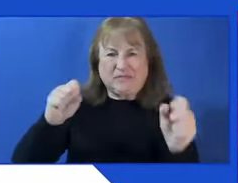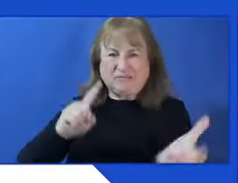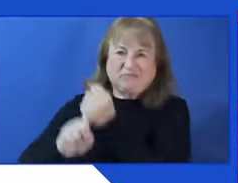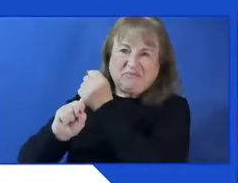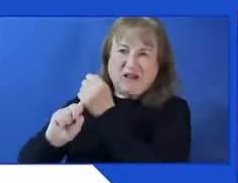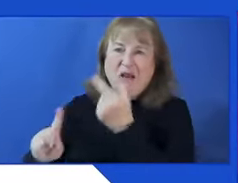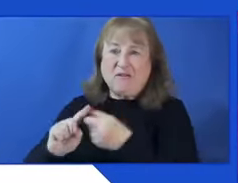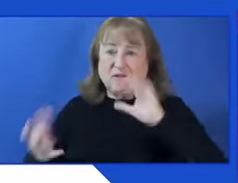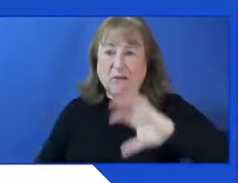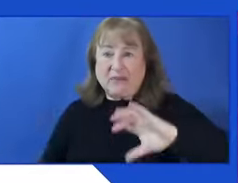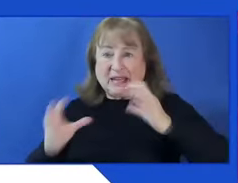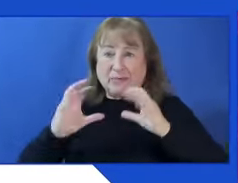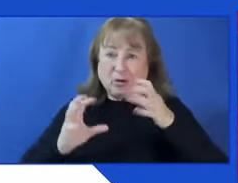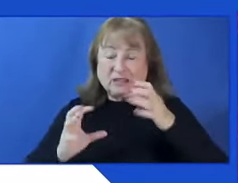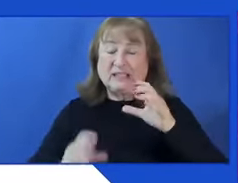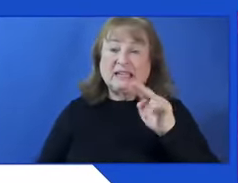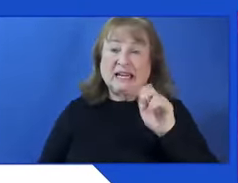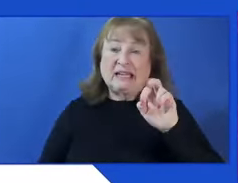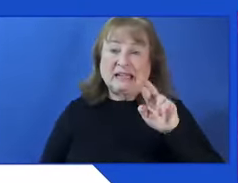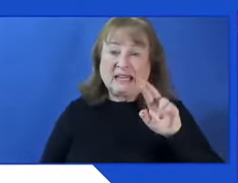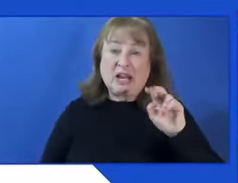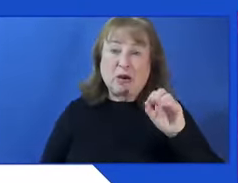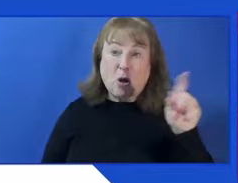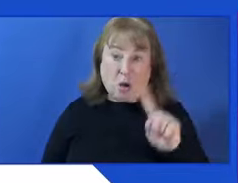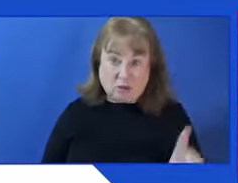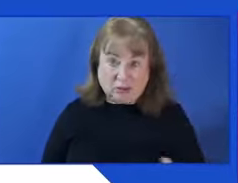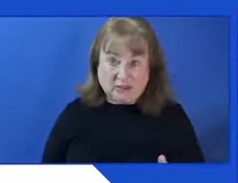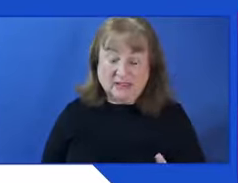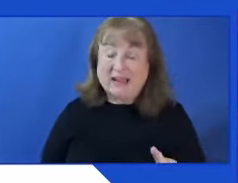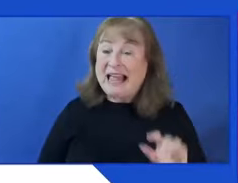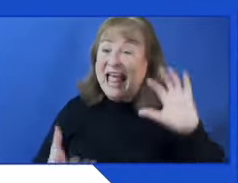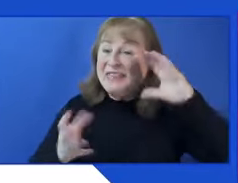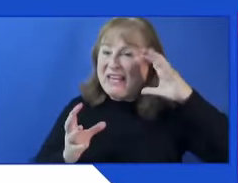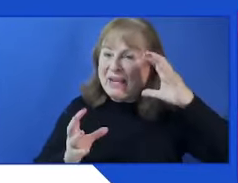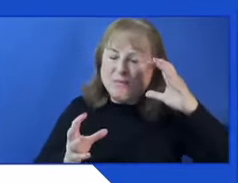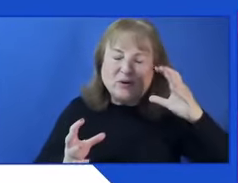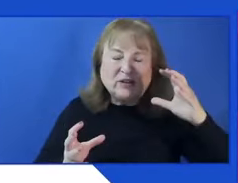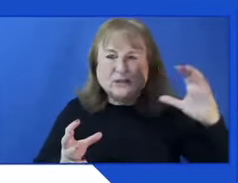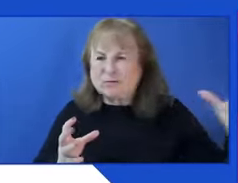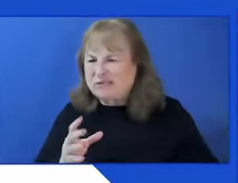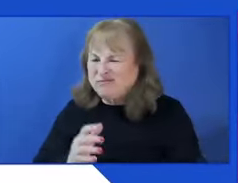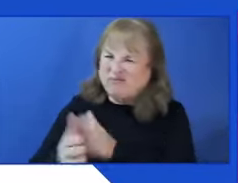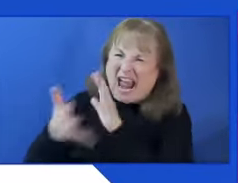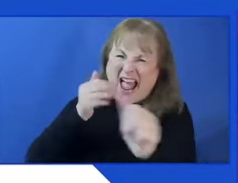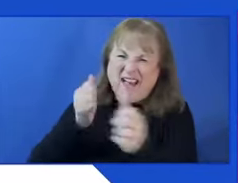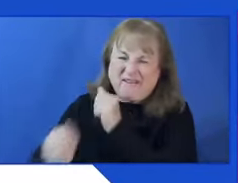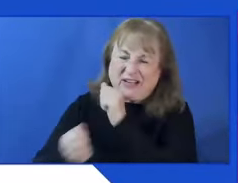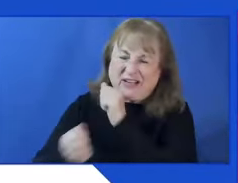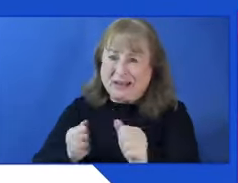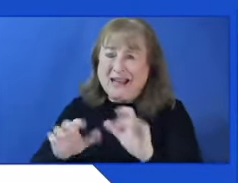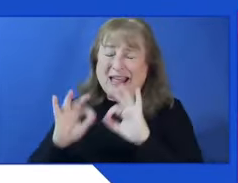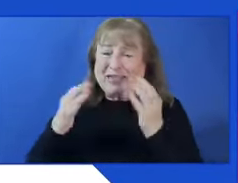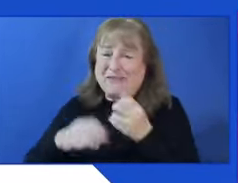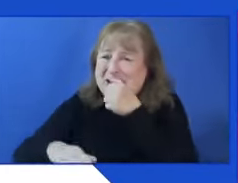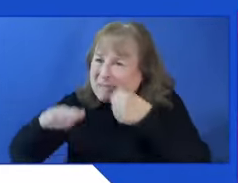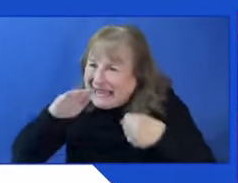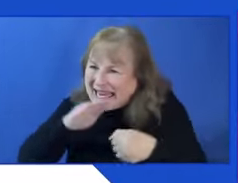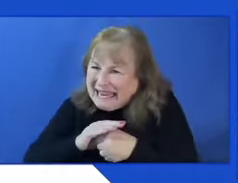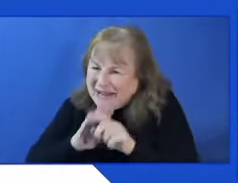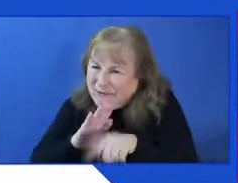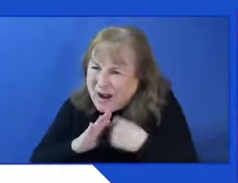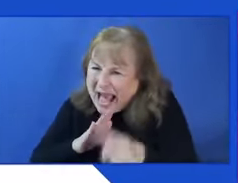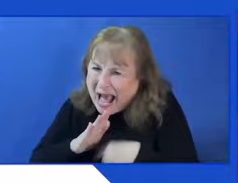Nir Oz. While the kibbutz was ravaged by Hamas, they hid in their bomb shelter for